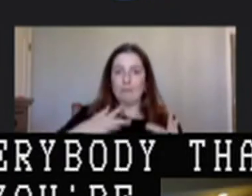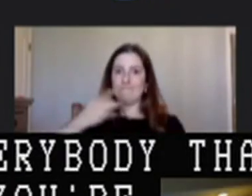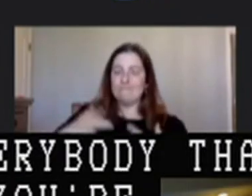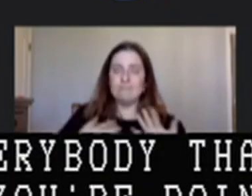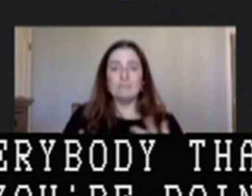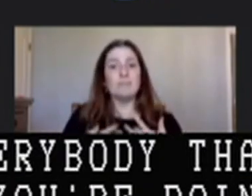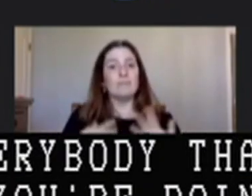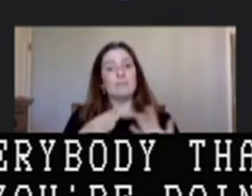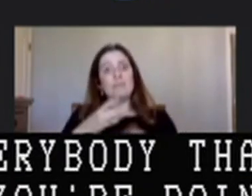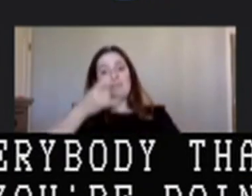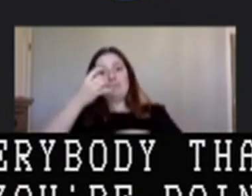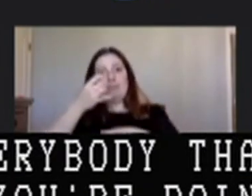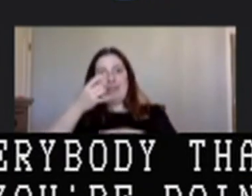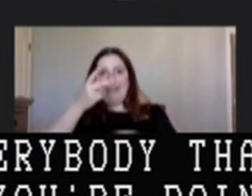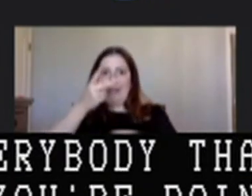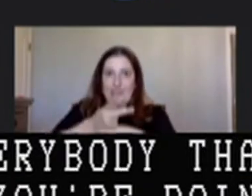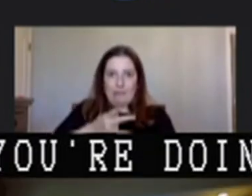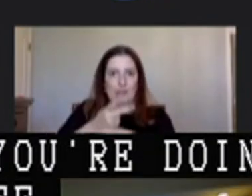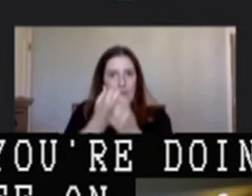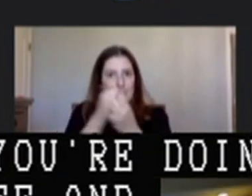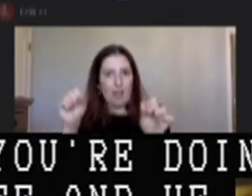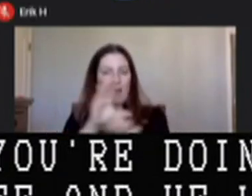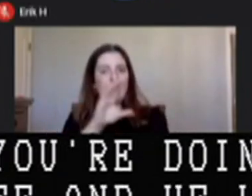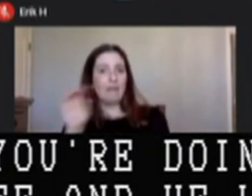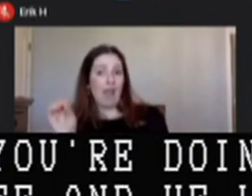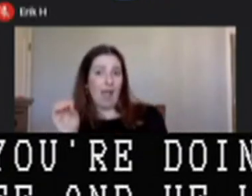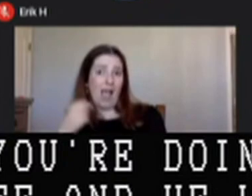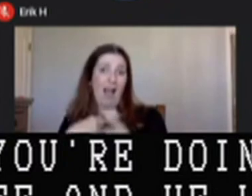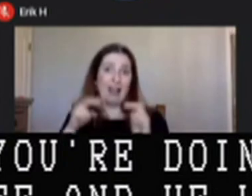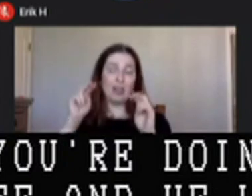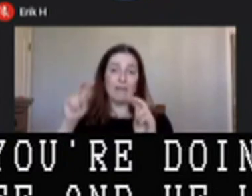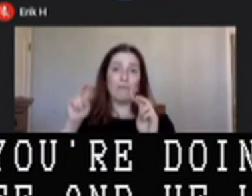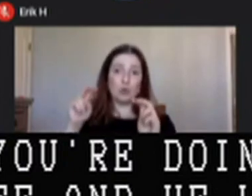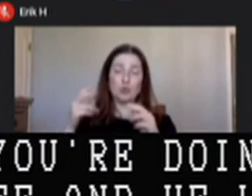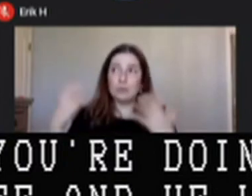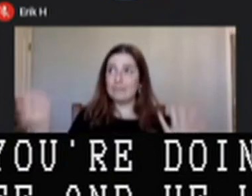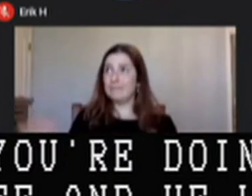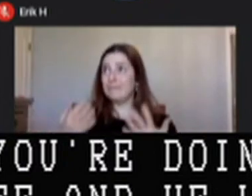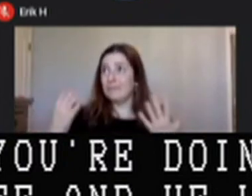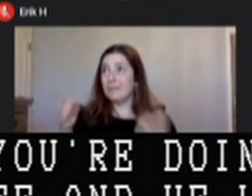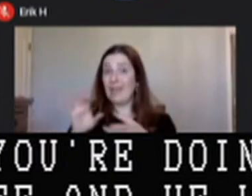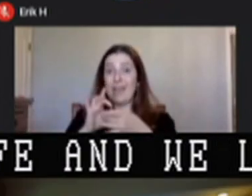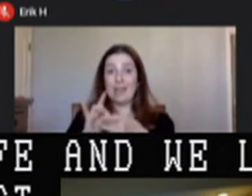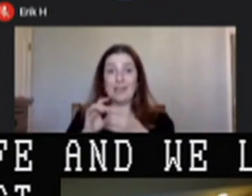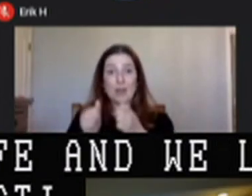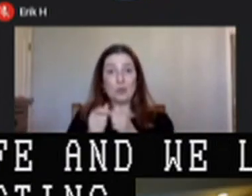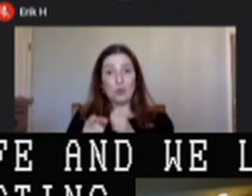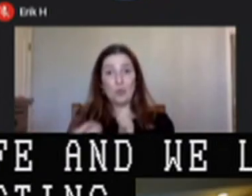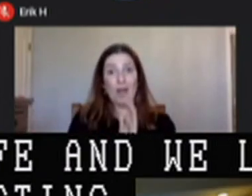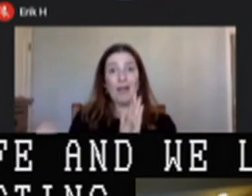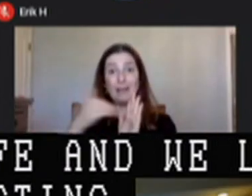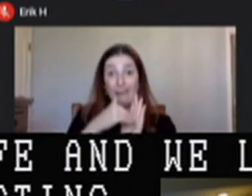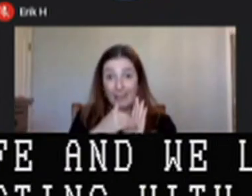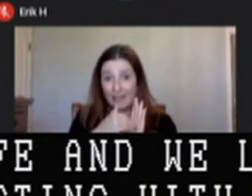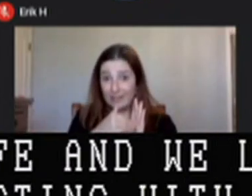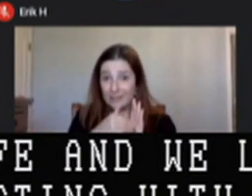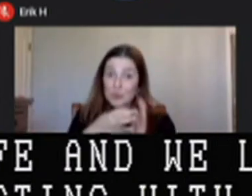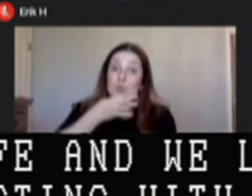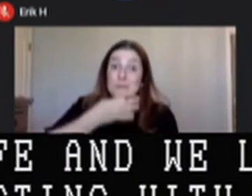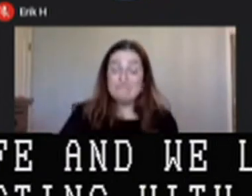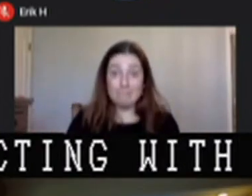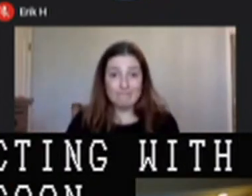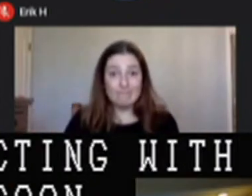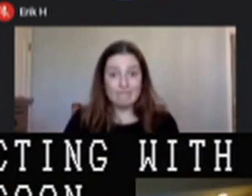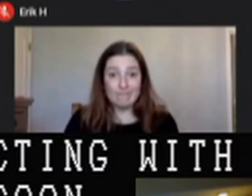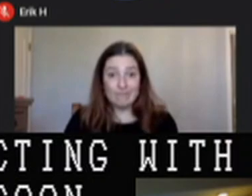safe, and we look forward to connecting with you guys again very soon.